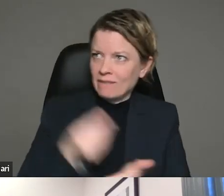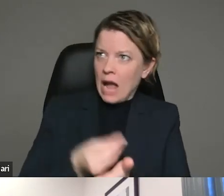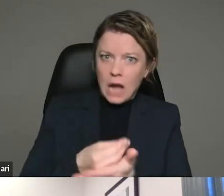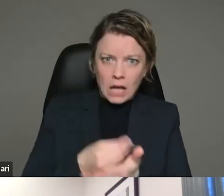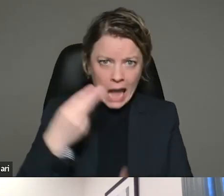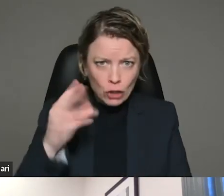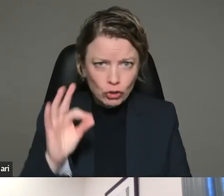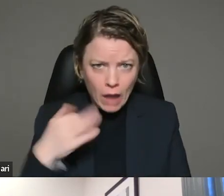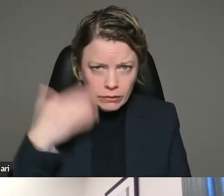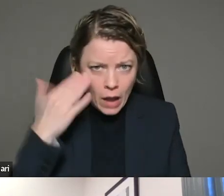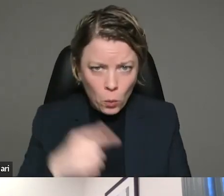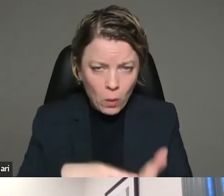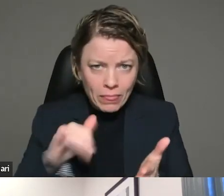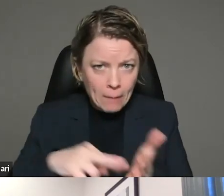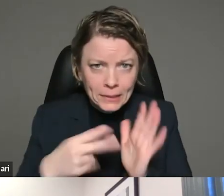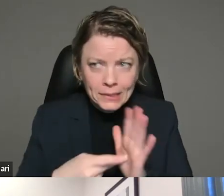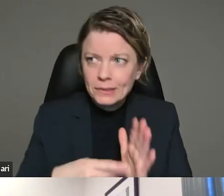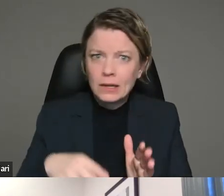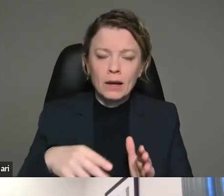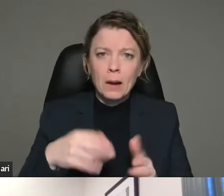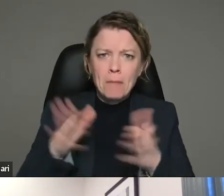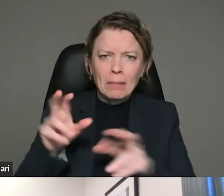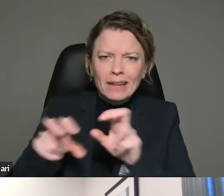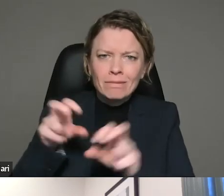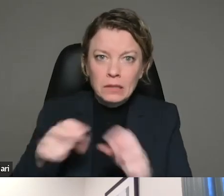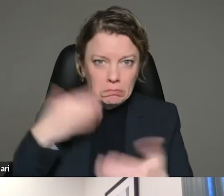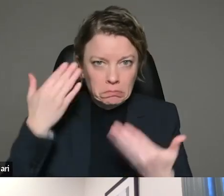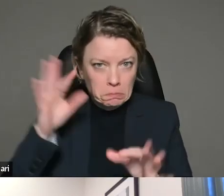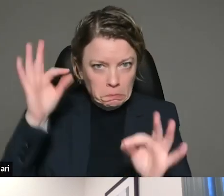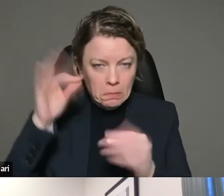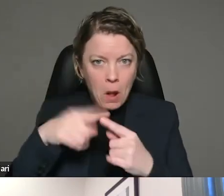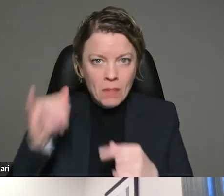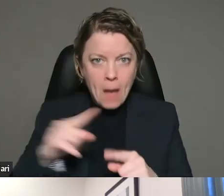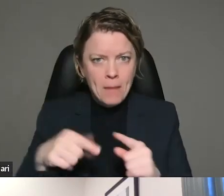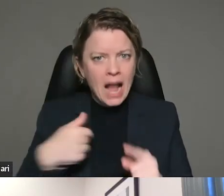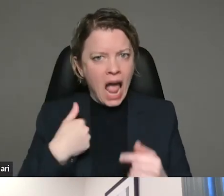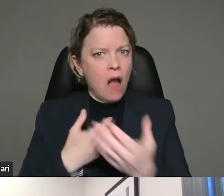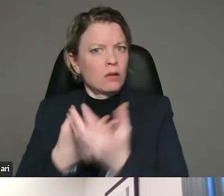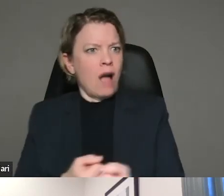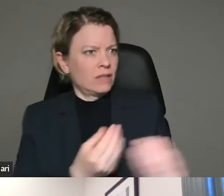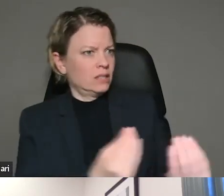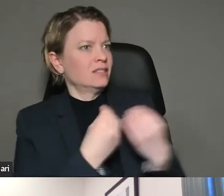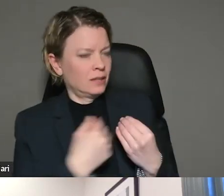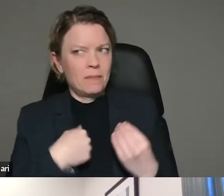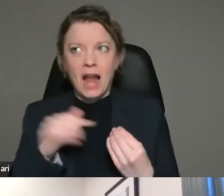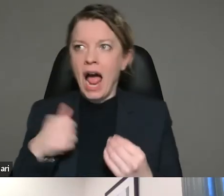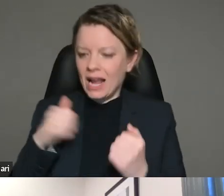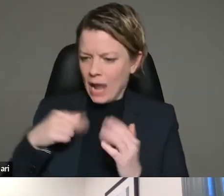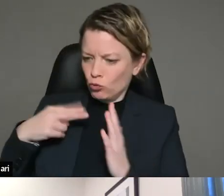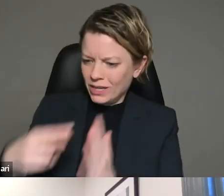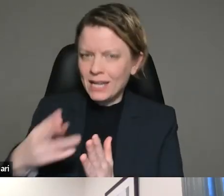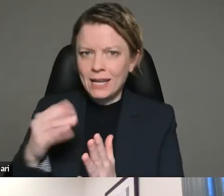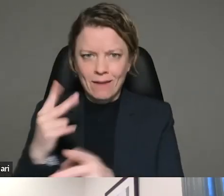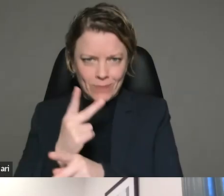public investing was, but it gave me the confidence that I knew if I could open a book and sit there and go through it, I was going to be able to figure it out and look at